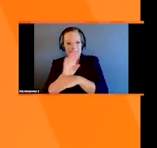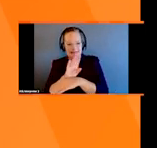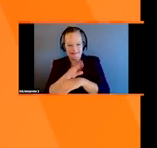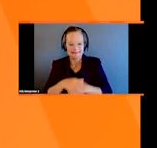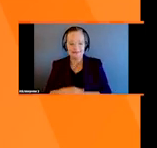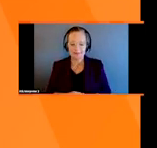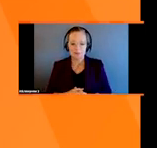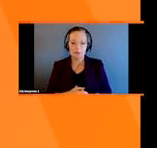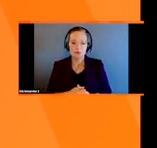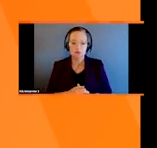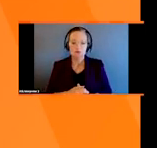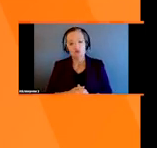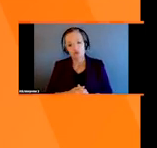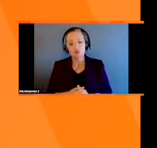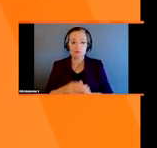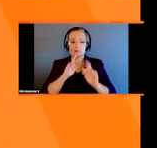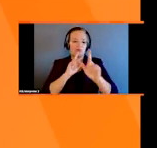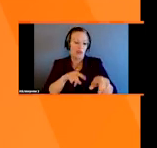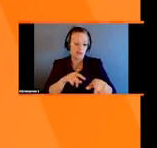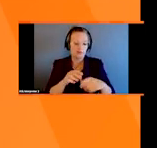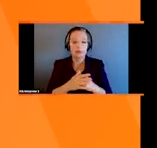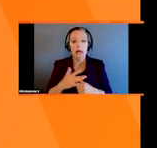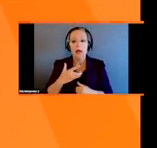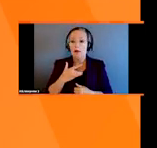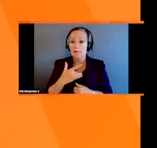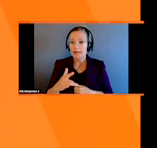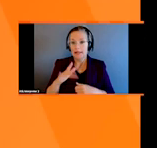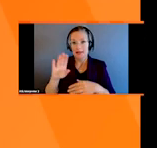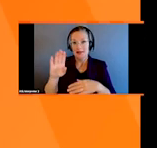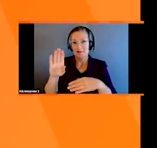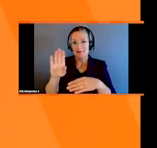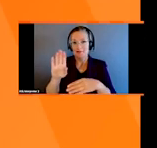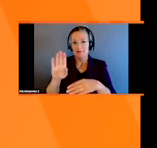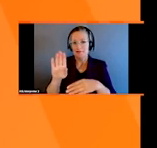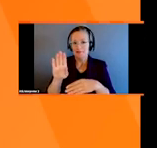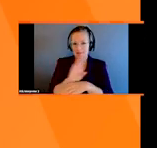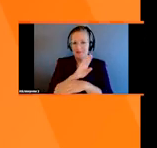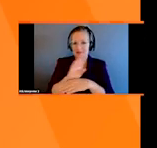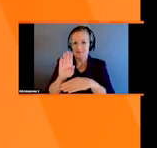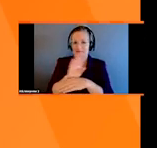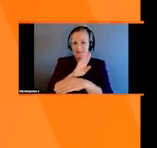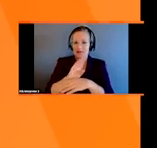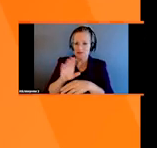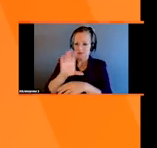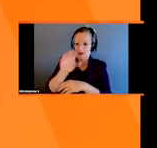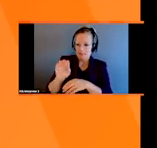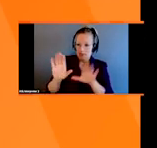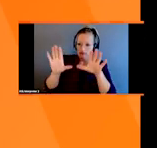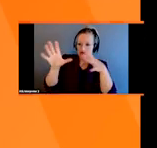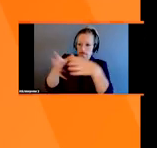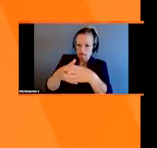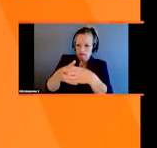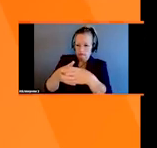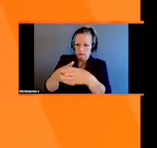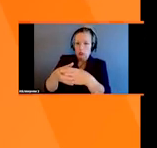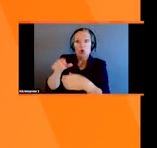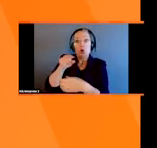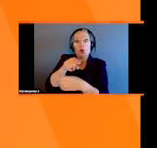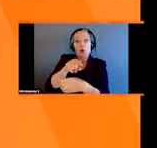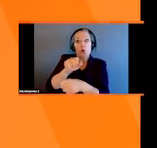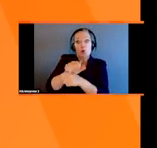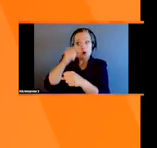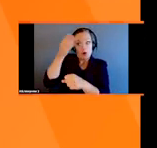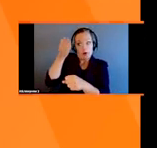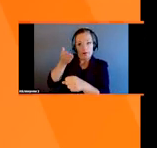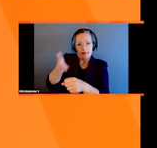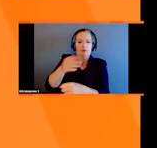Typically businesses, like what we recommend is like, you are not your business. Like the business is the business and you are an individual, even if you are the